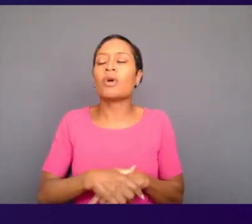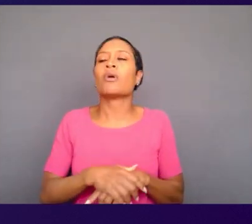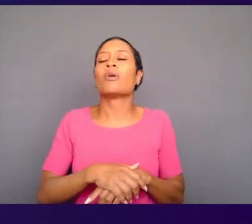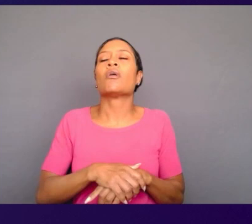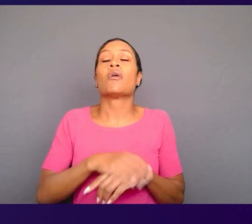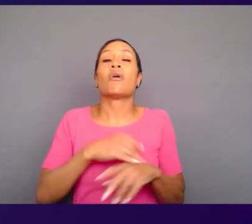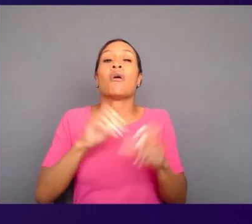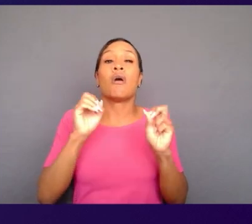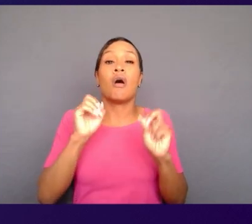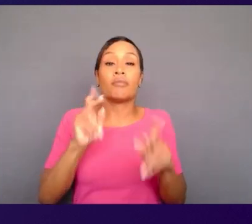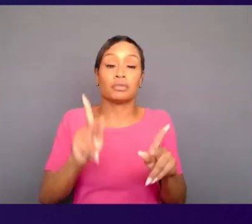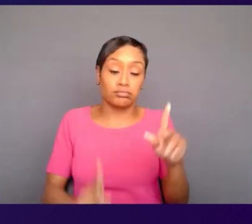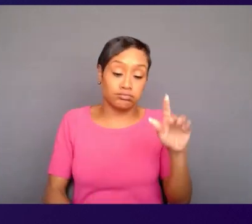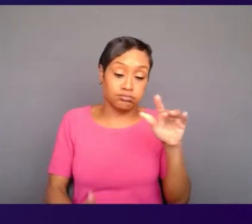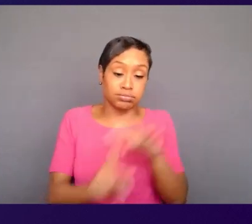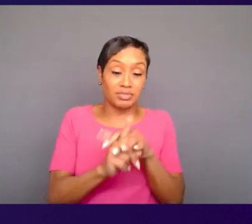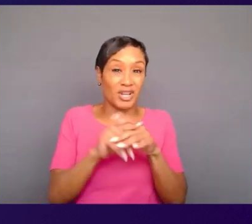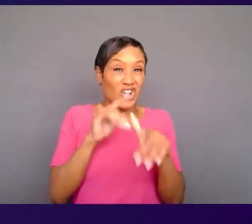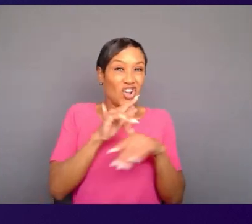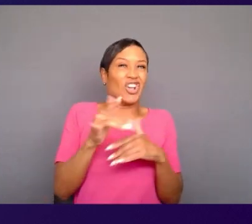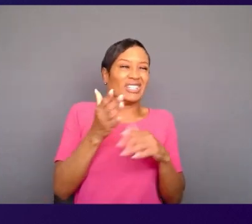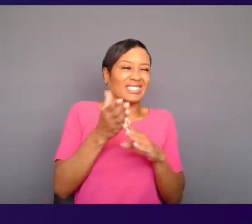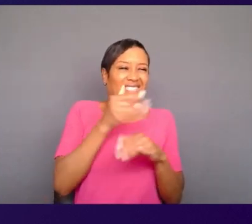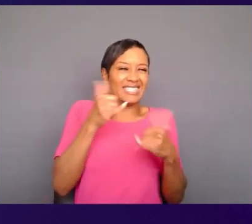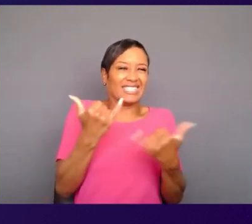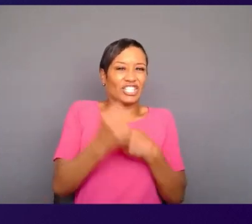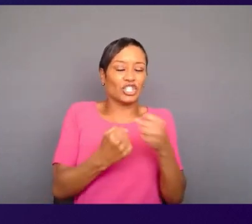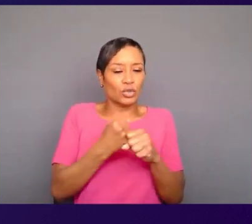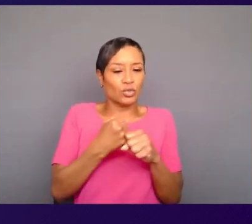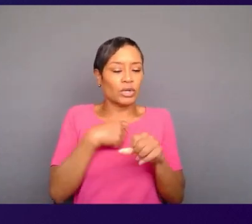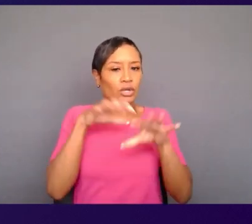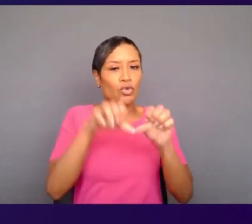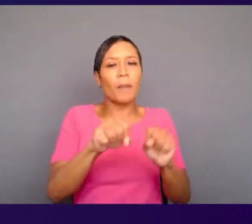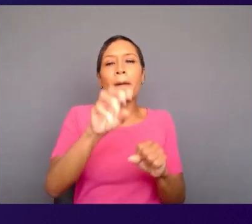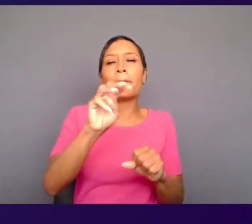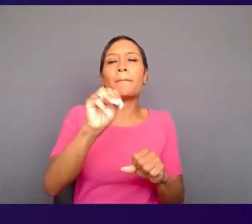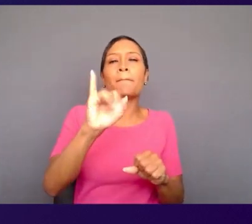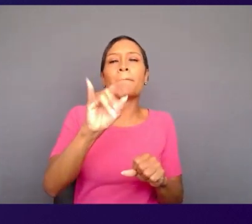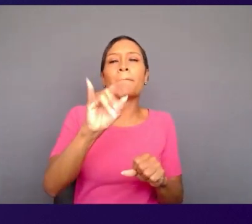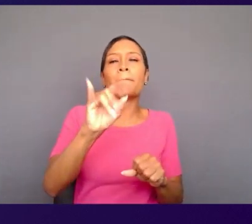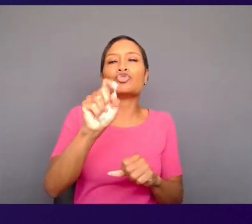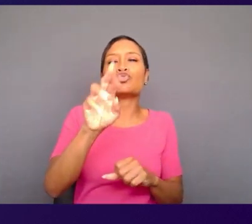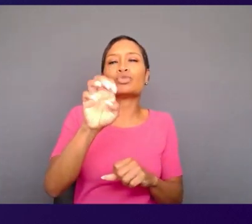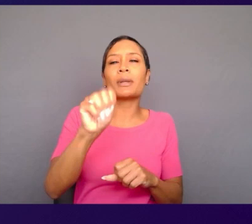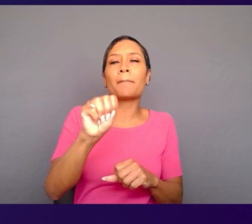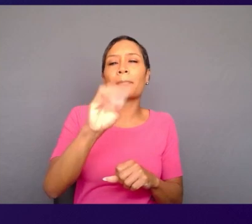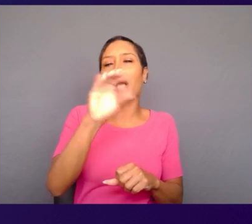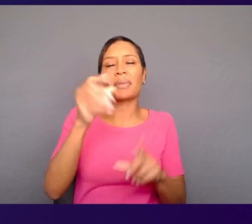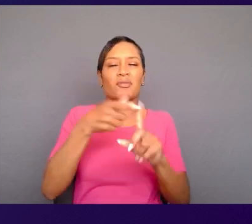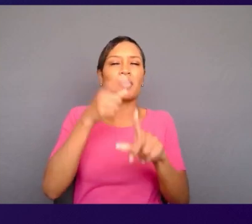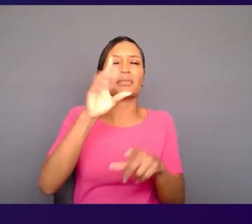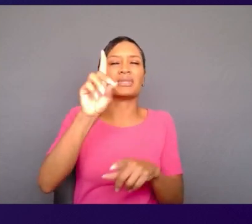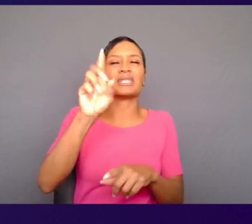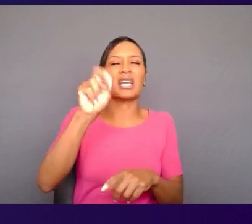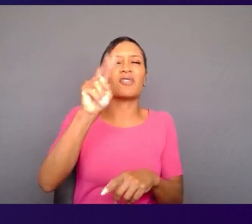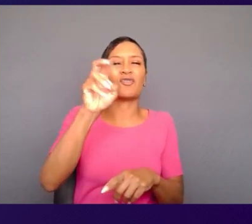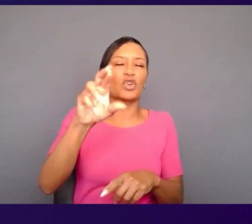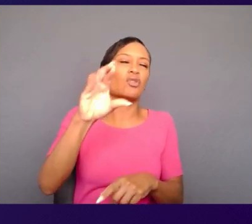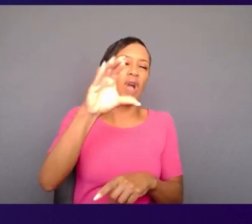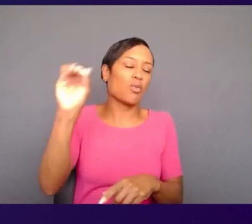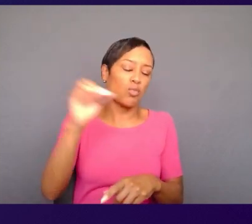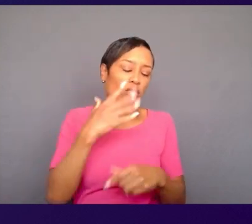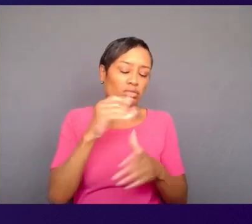opportunity that came up earlier this year when we acquired a midstream company out of Denver, and they are also a NetApp customer.